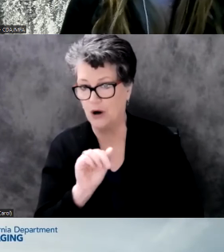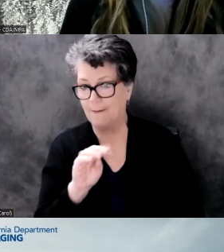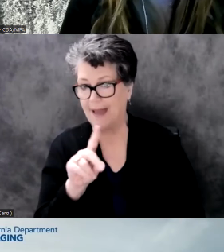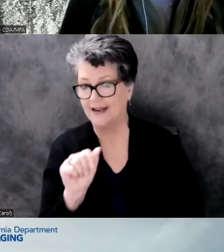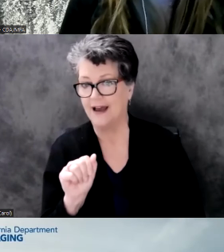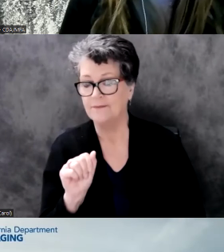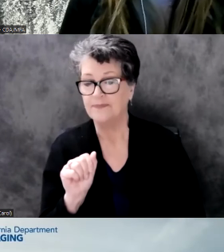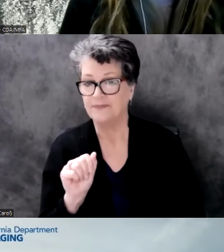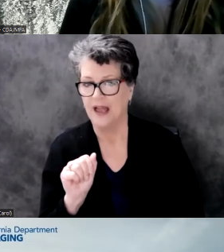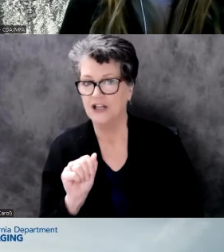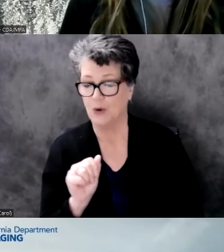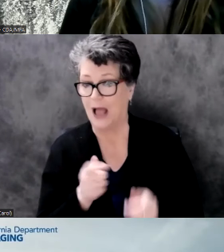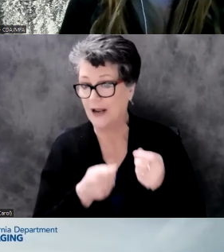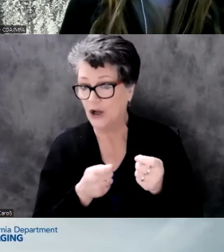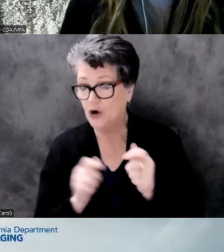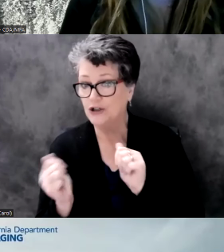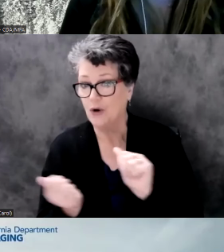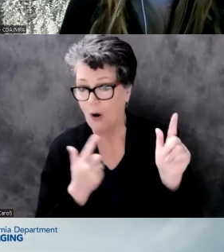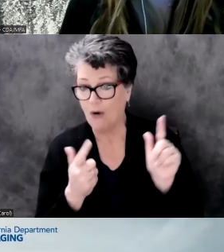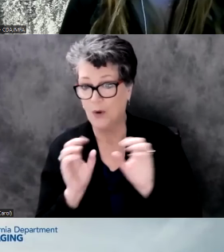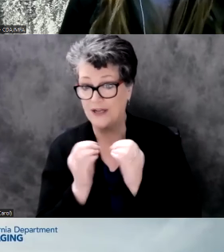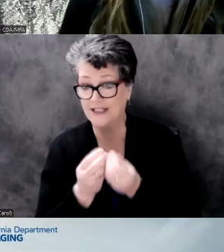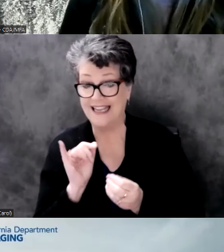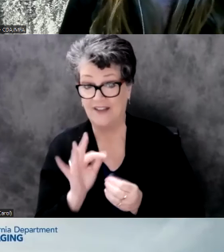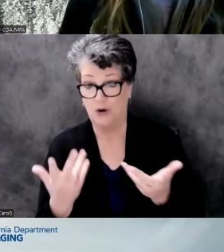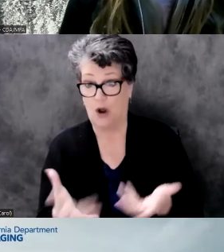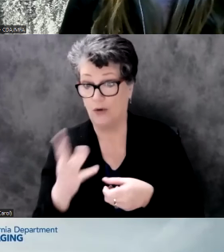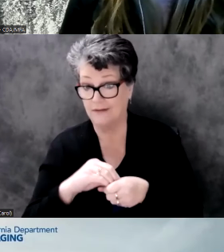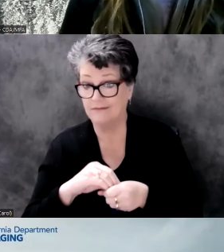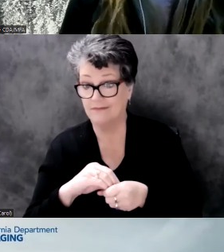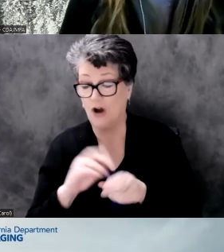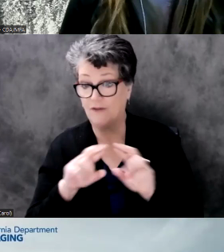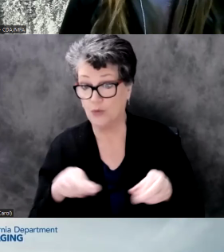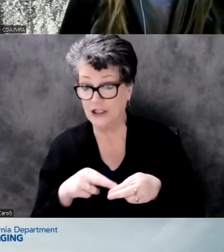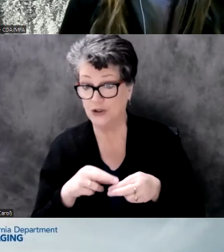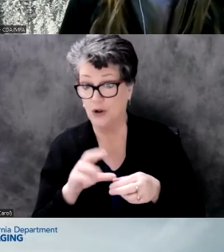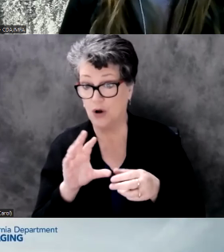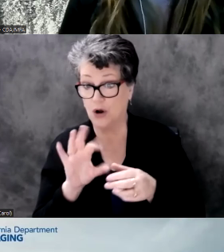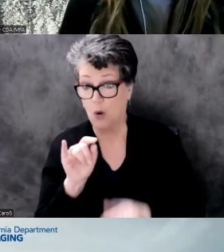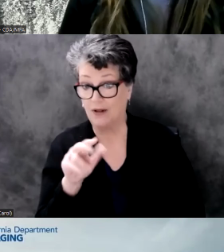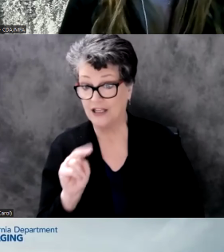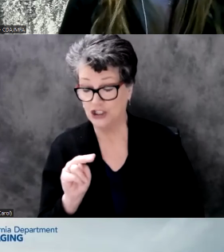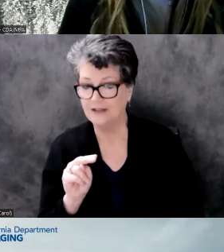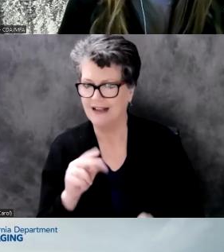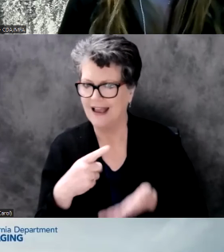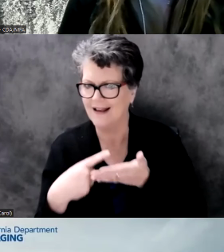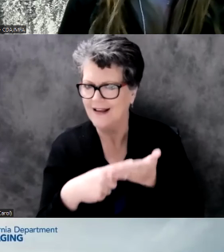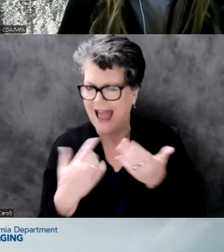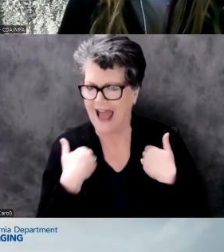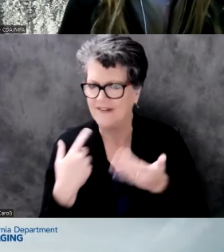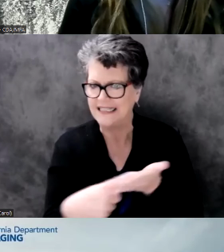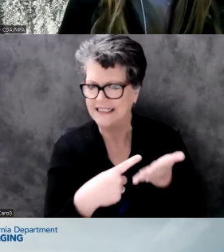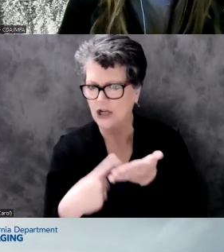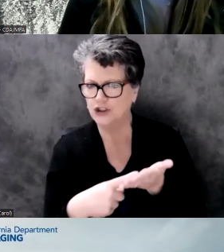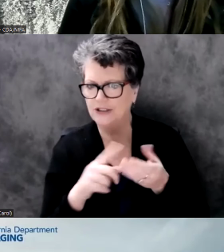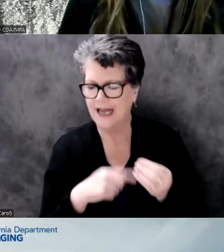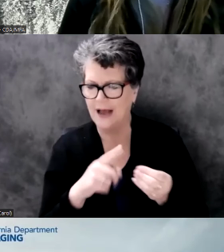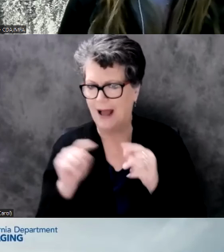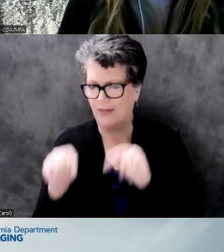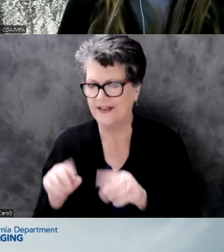would encourage all the organizations that if you are part of a regional coalition, that you guys have a discussion about